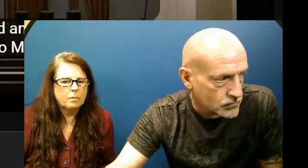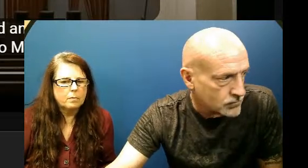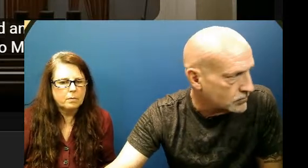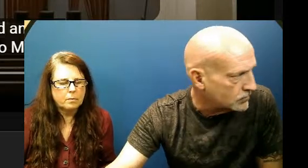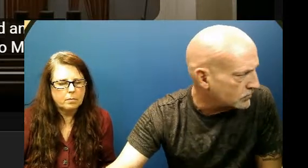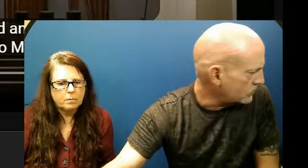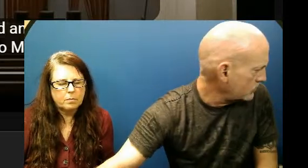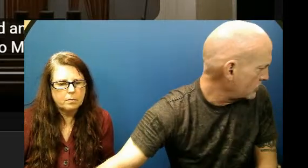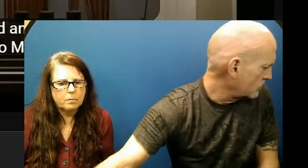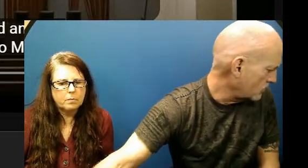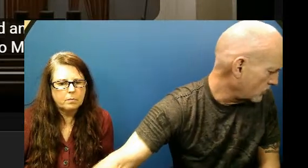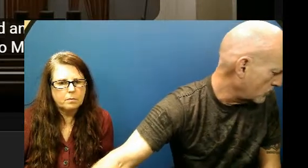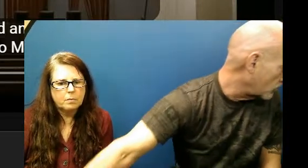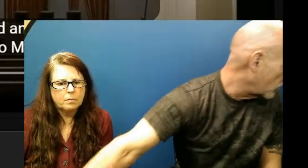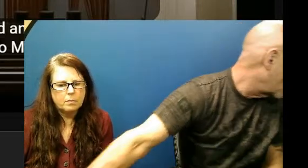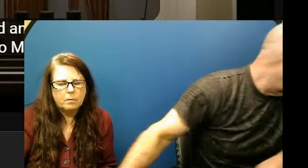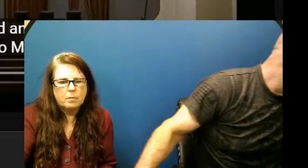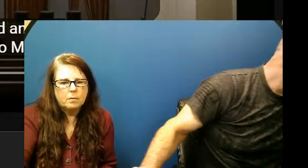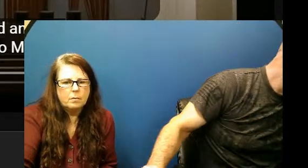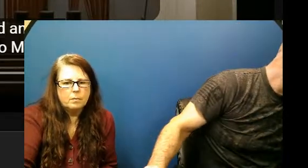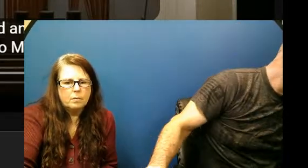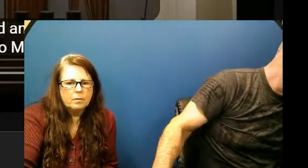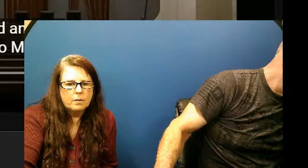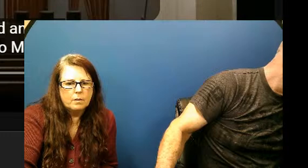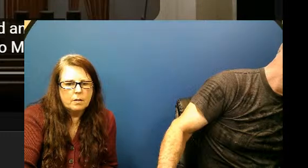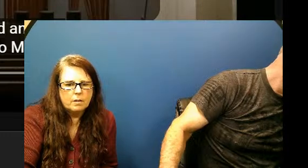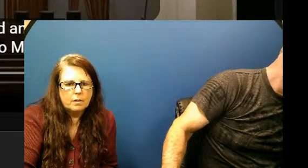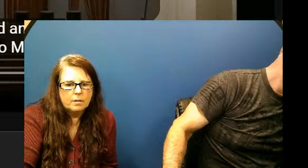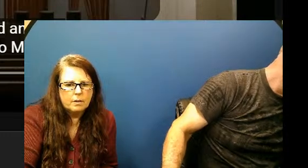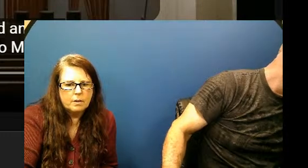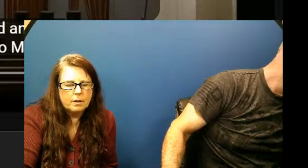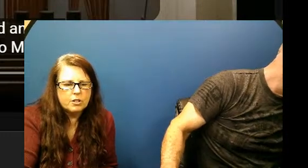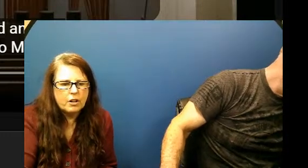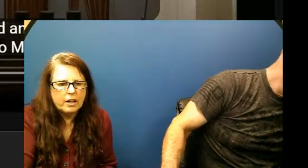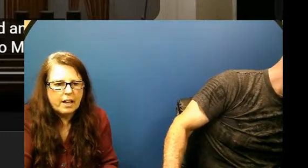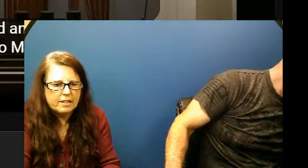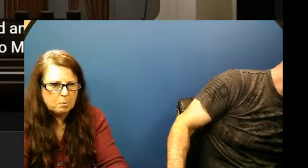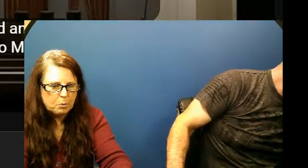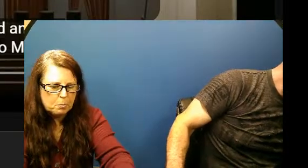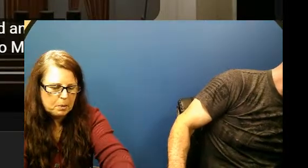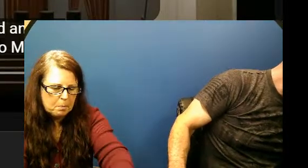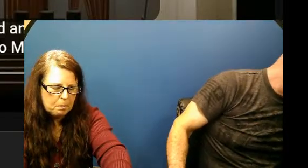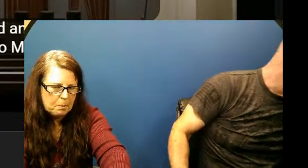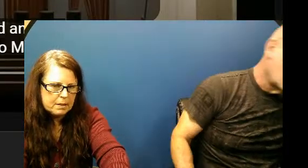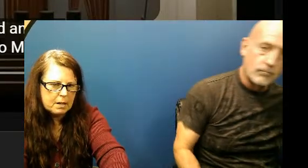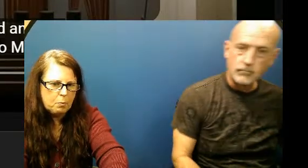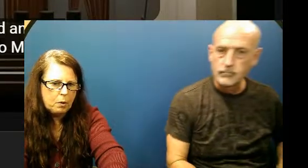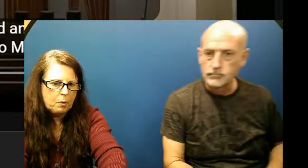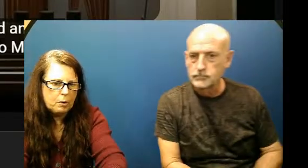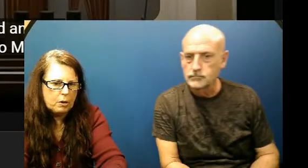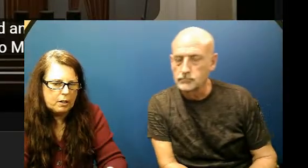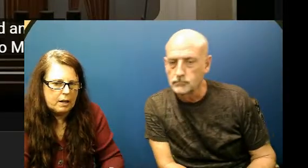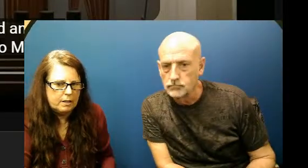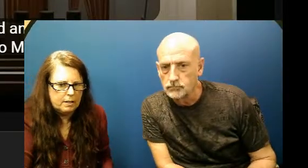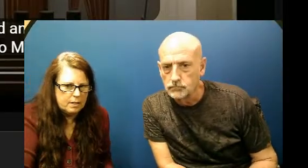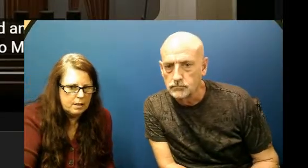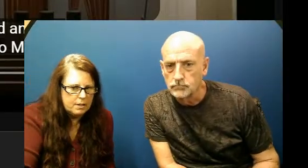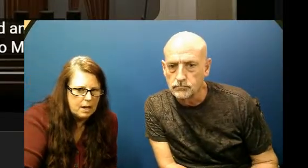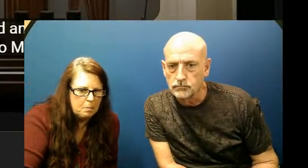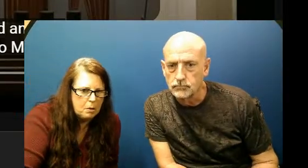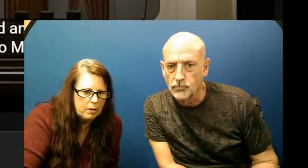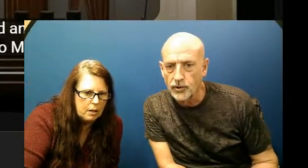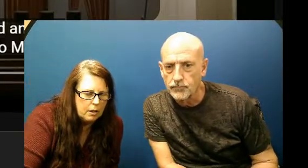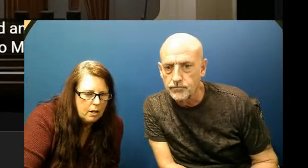speaker, and then just to make the rubble bounce, they come in and tell us that one of the Sorry, guys. Boob bump messed up where we were, and I didn't see